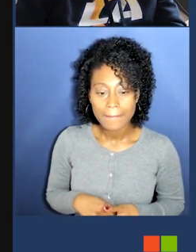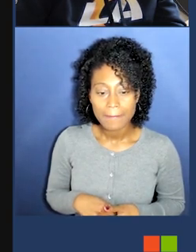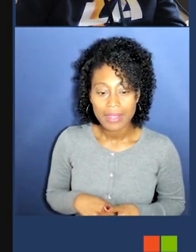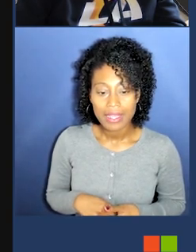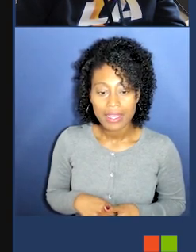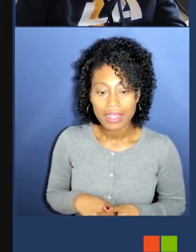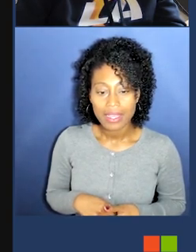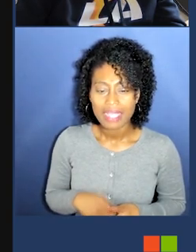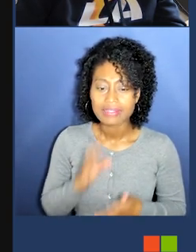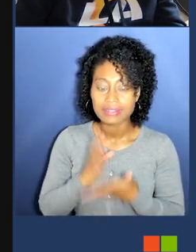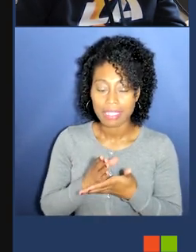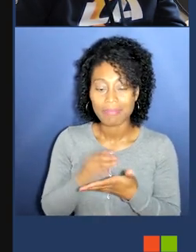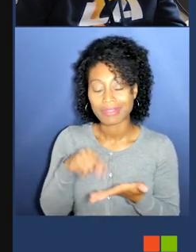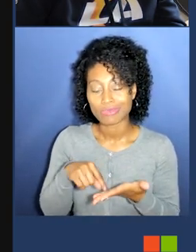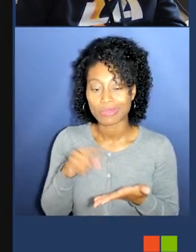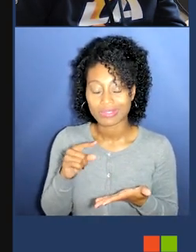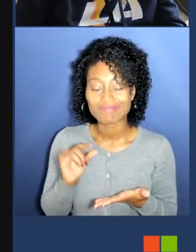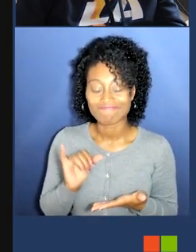Oh, I've stopped it.